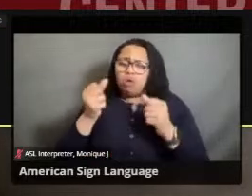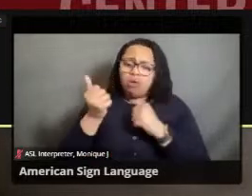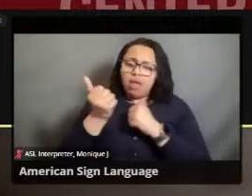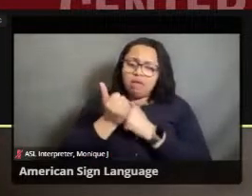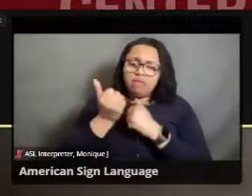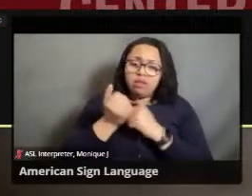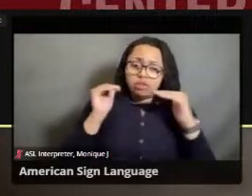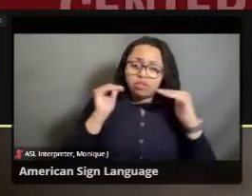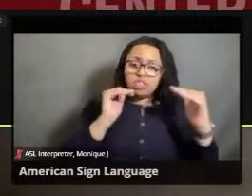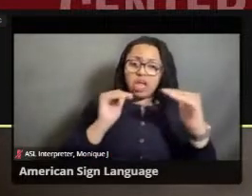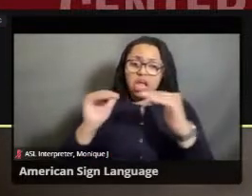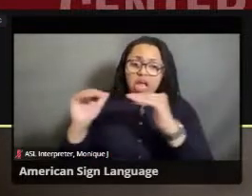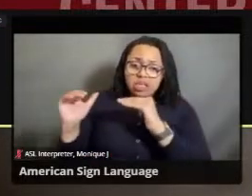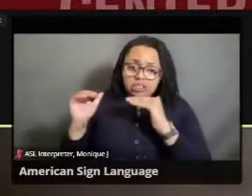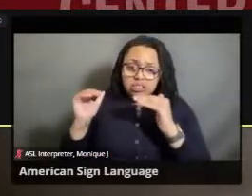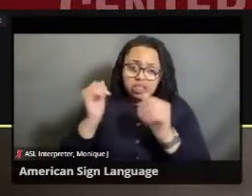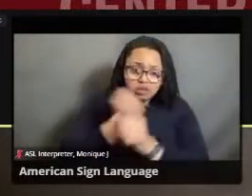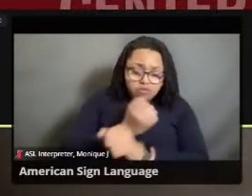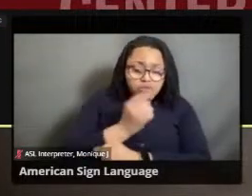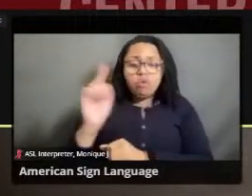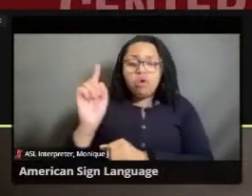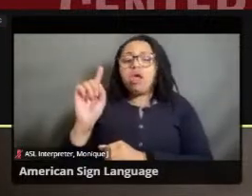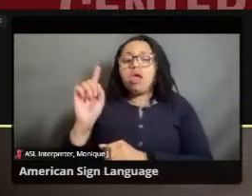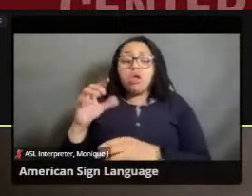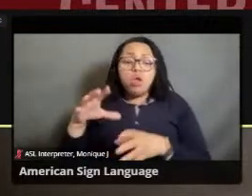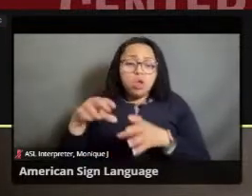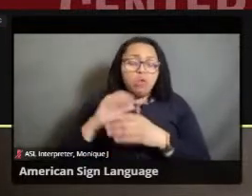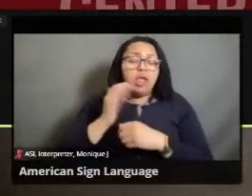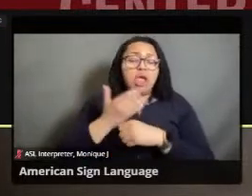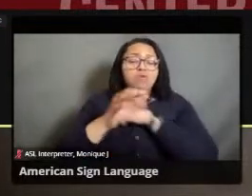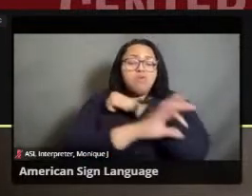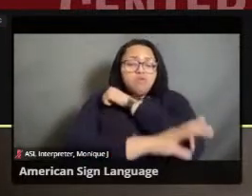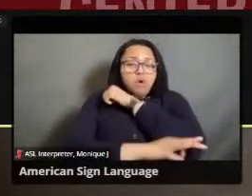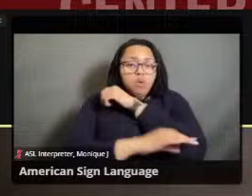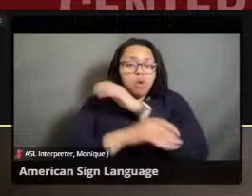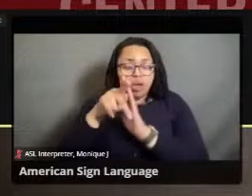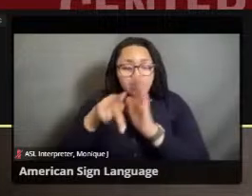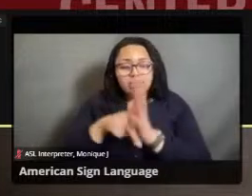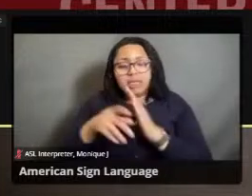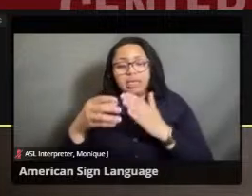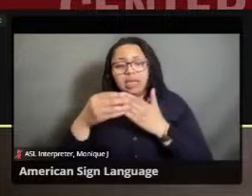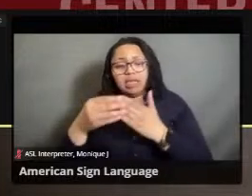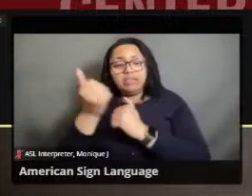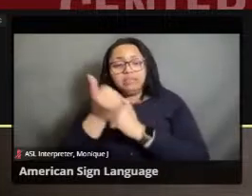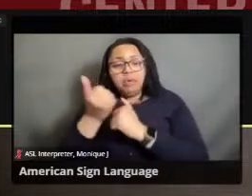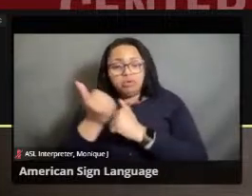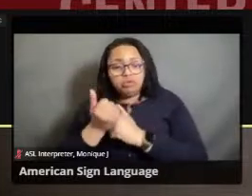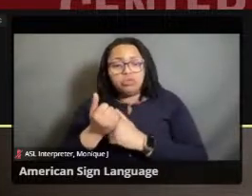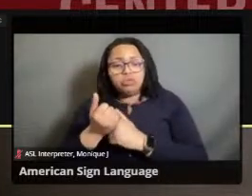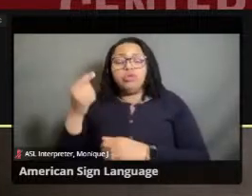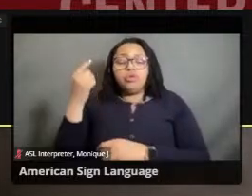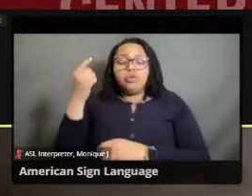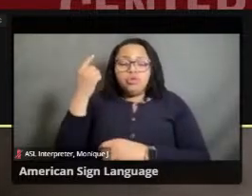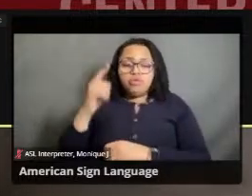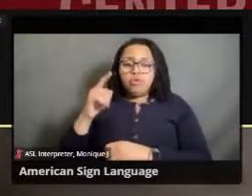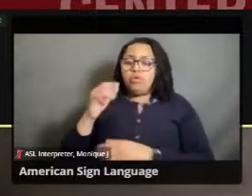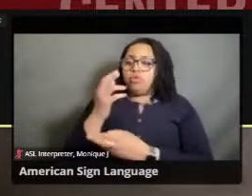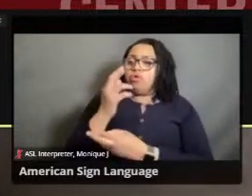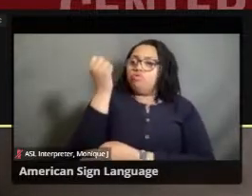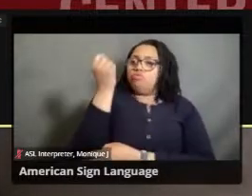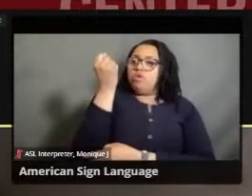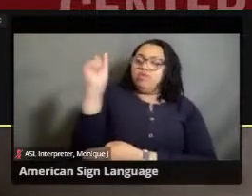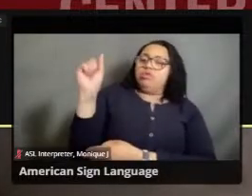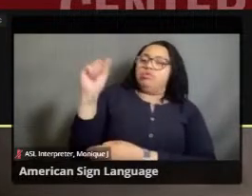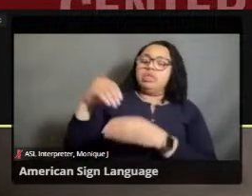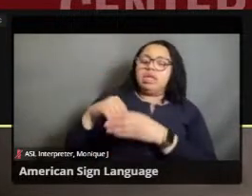everywhere, including in our foreign policy, and is a lead sponsor on the Ceasefire Now resolution in Congress. Thank you so much,